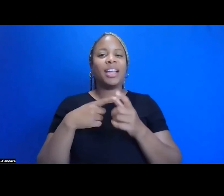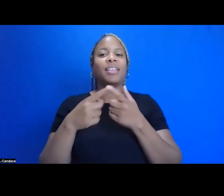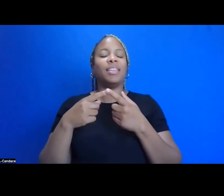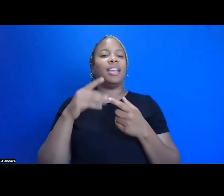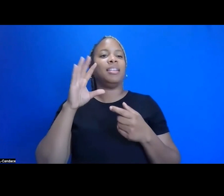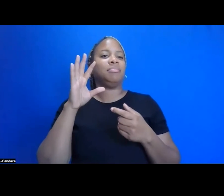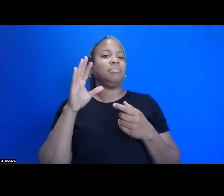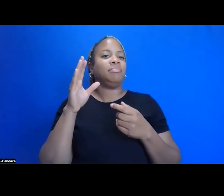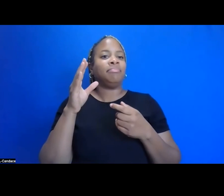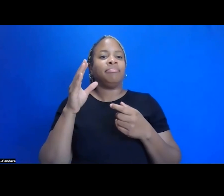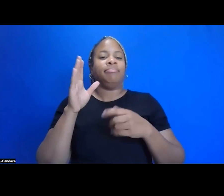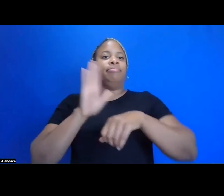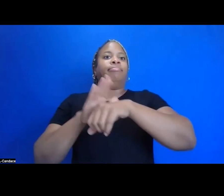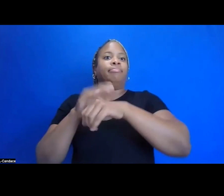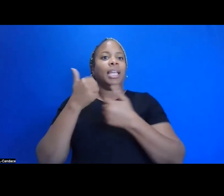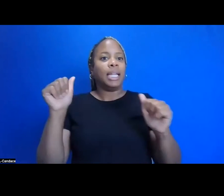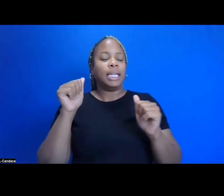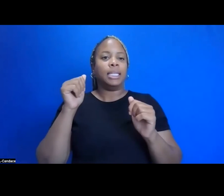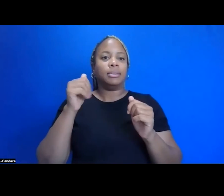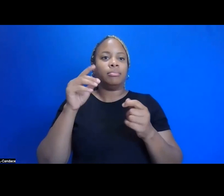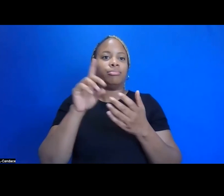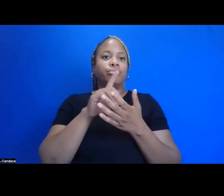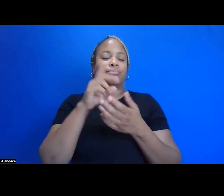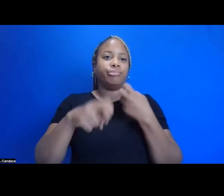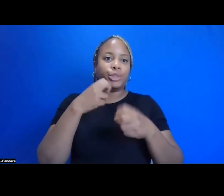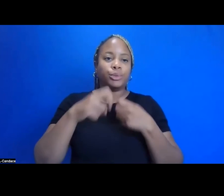flags any discrepancies and allows us to kind of zero down on that. So